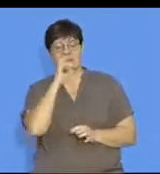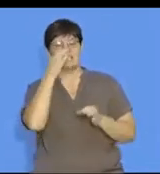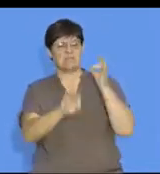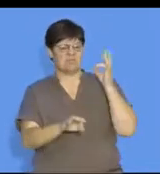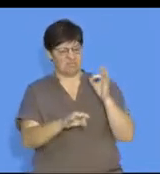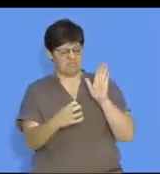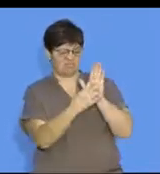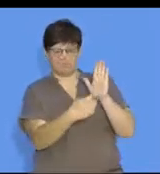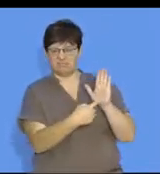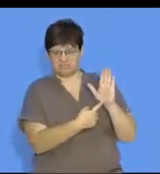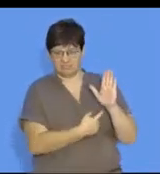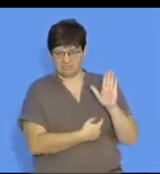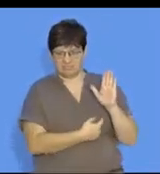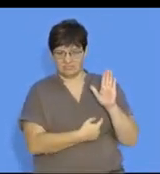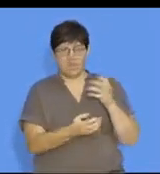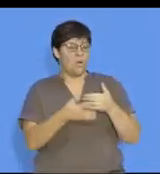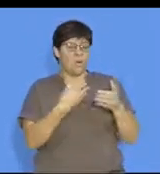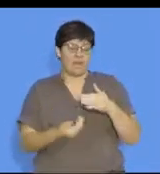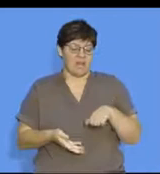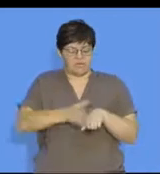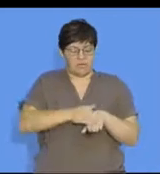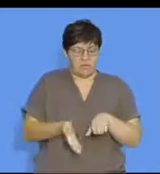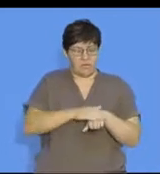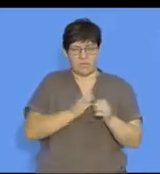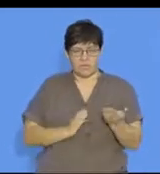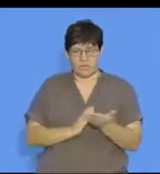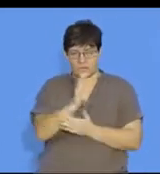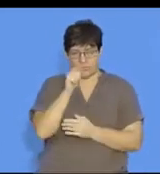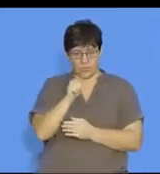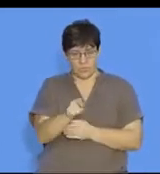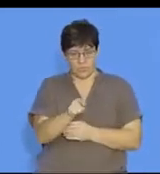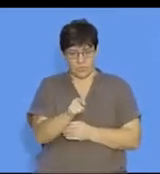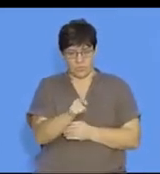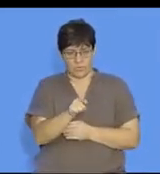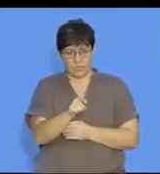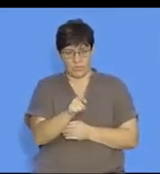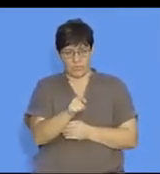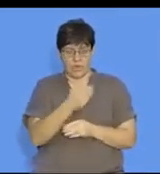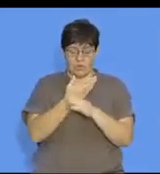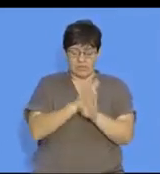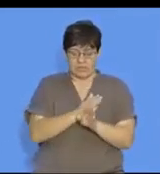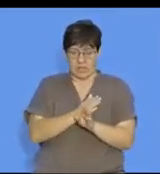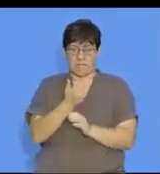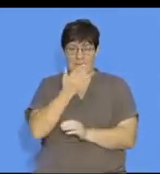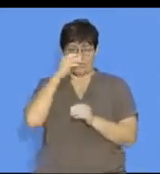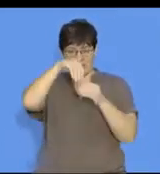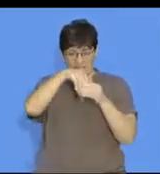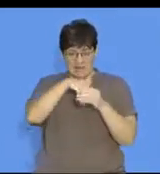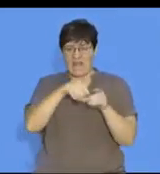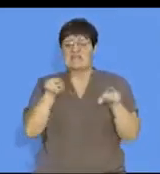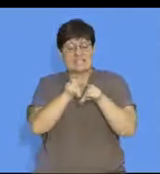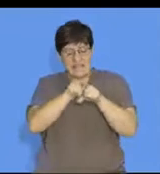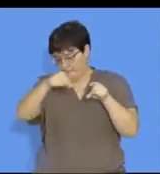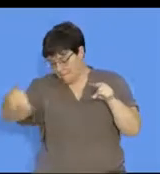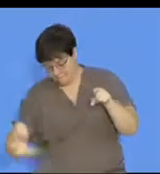circuit, we are saying that whatever current passes through the internal resistor inside the battery is the